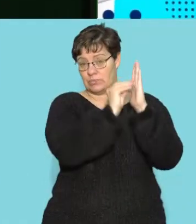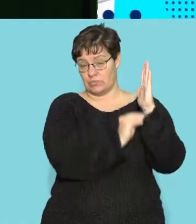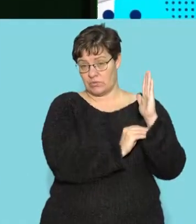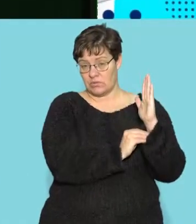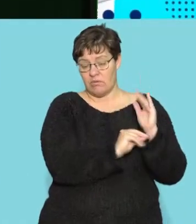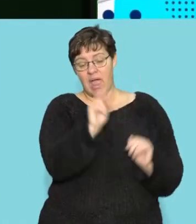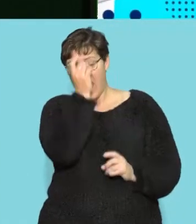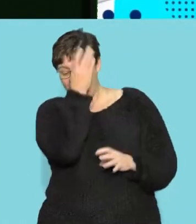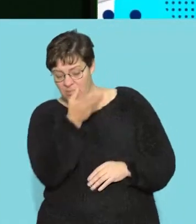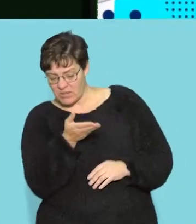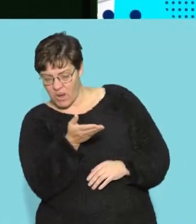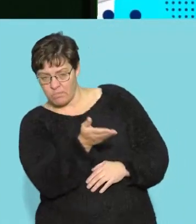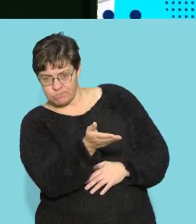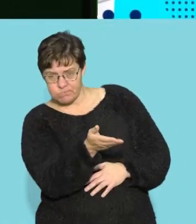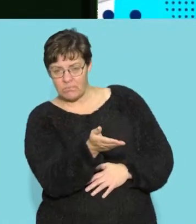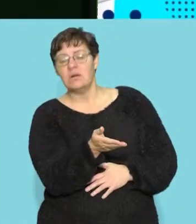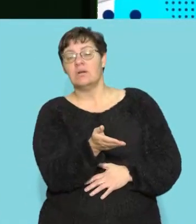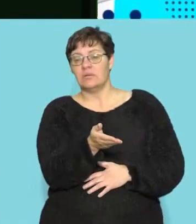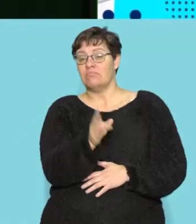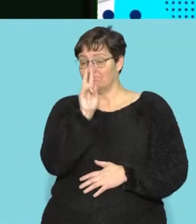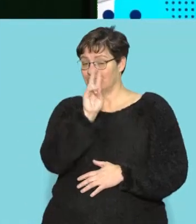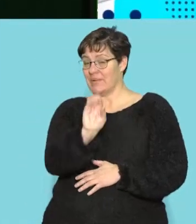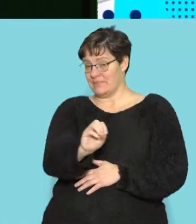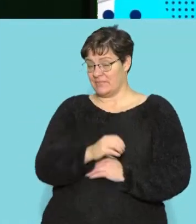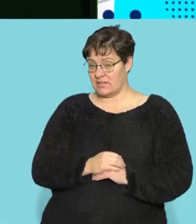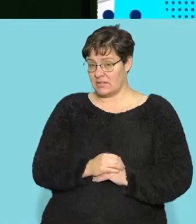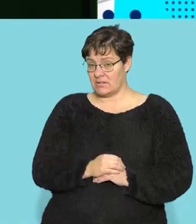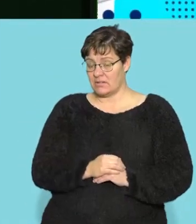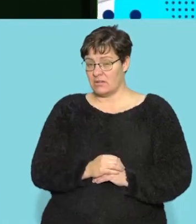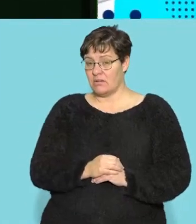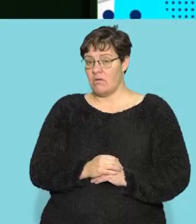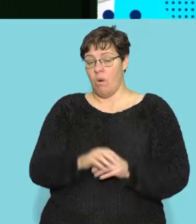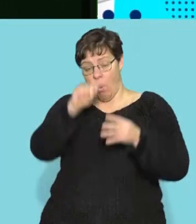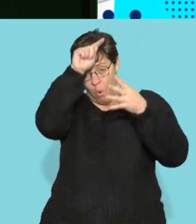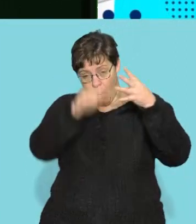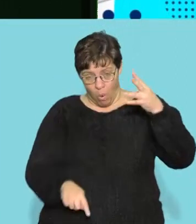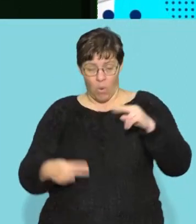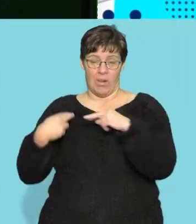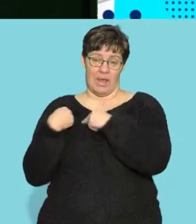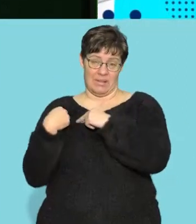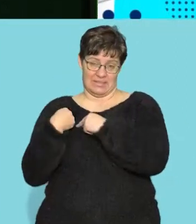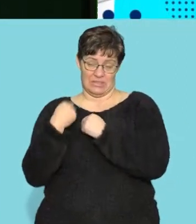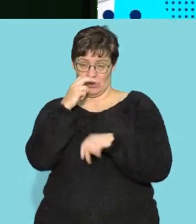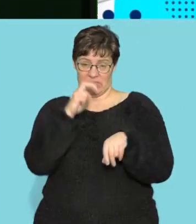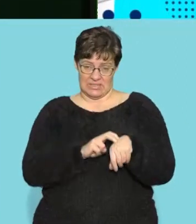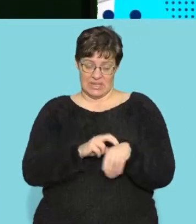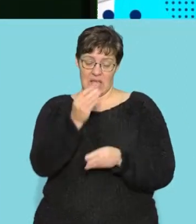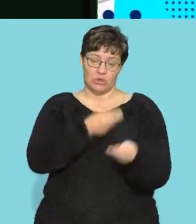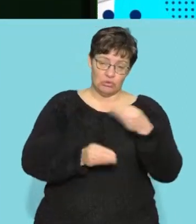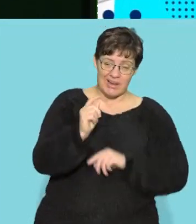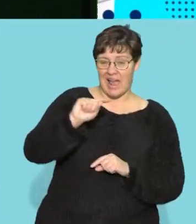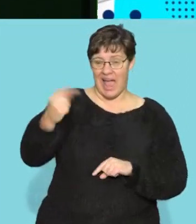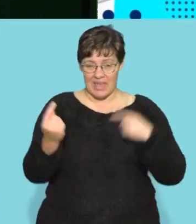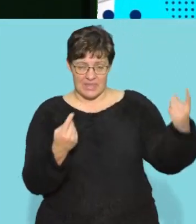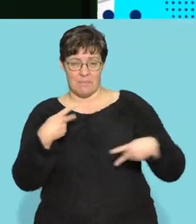at the information that needs to go into these notes. You need all your liabilities, your trade and